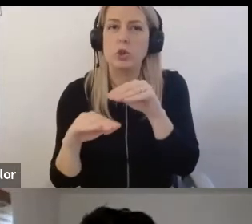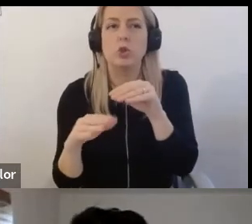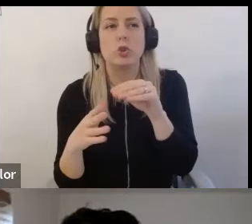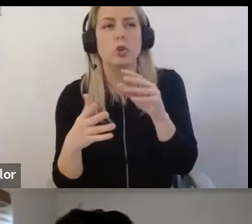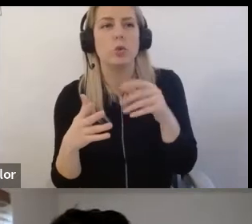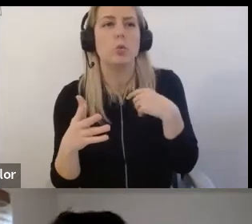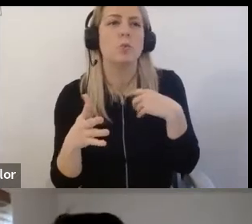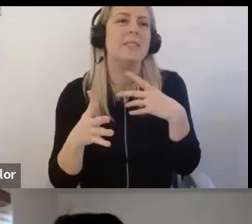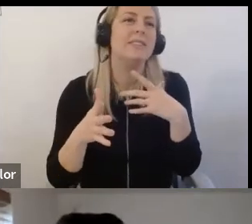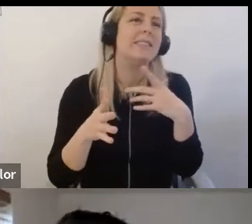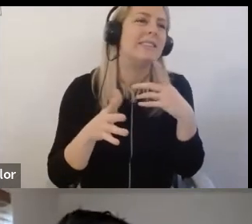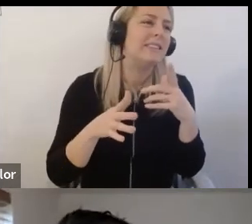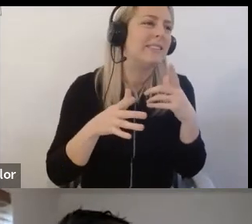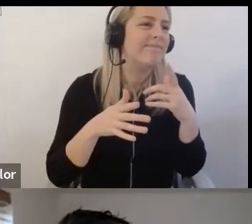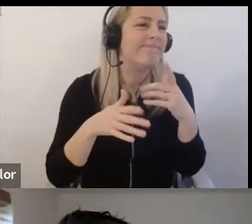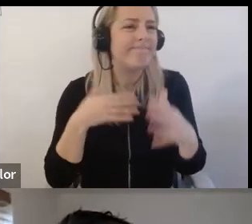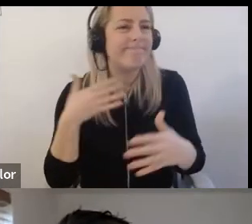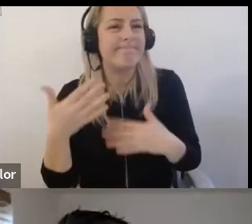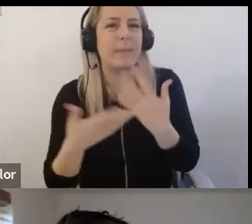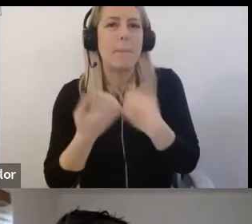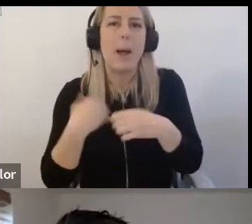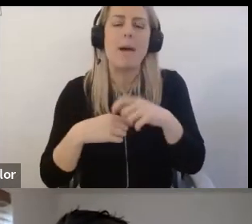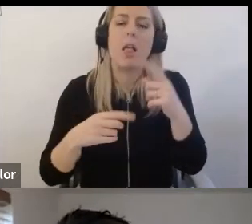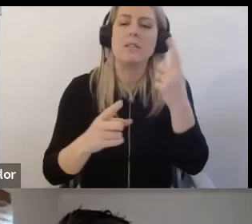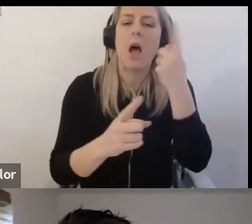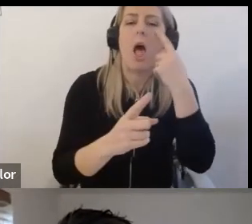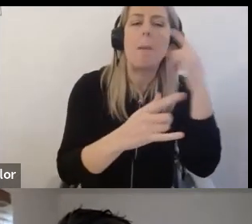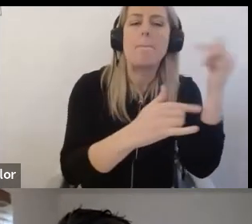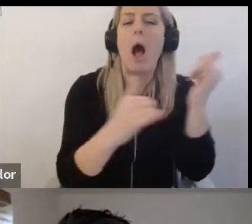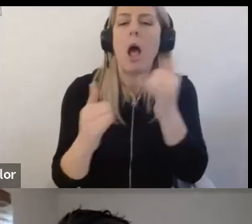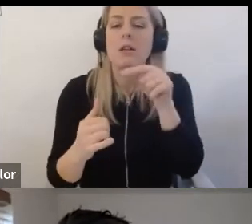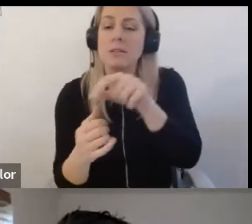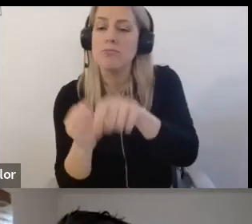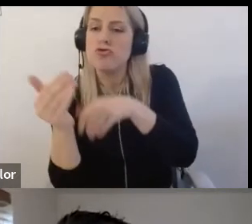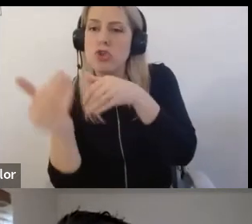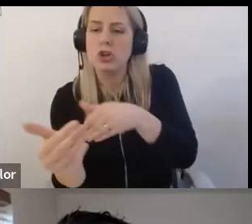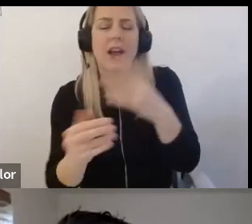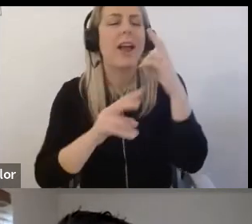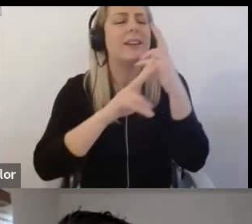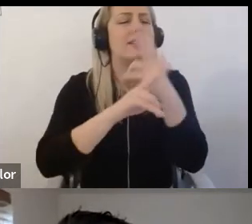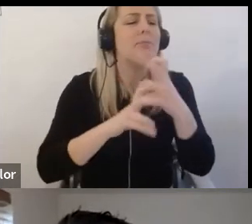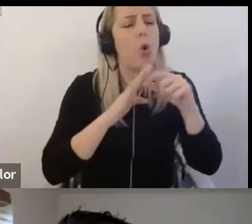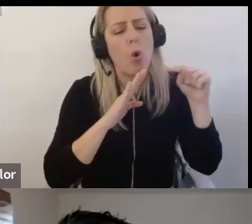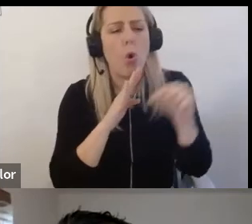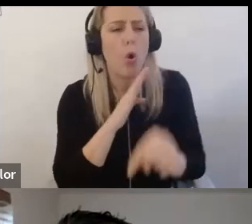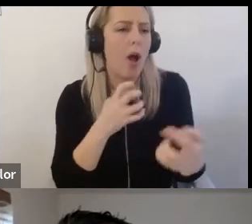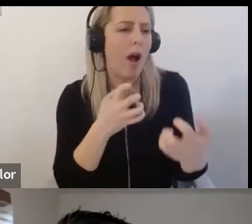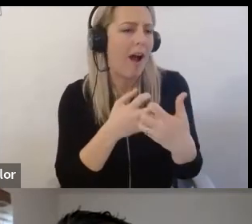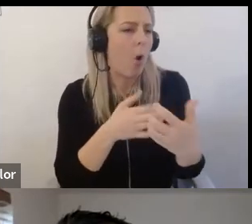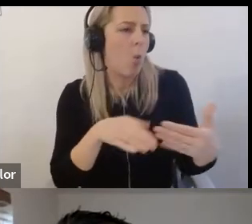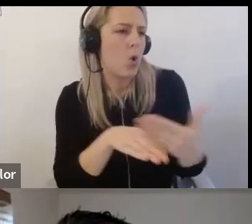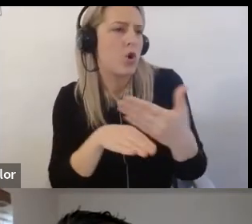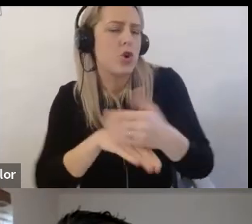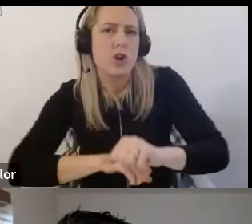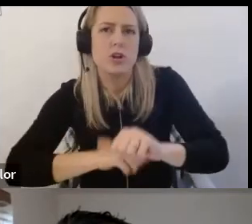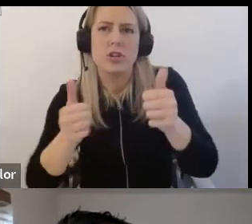this project and let's pilot something and let's explore how this might work. And I think, just to reiterate the point that